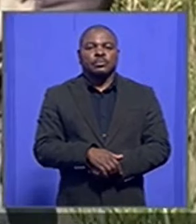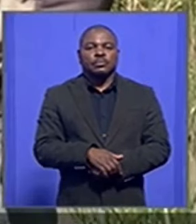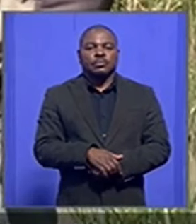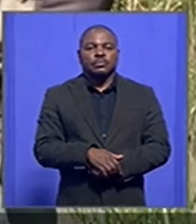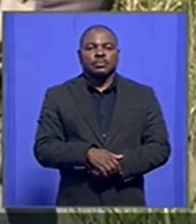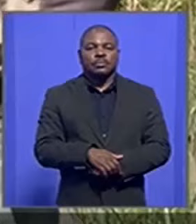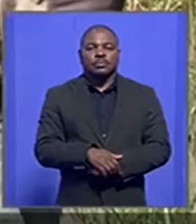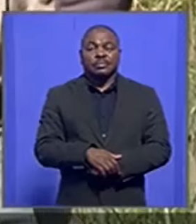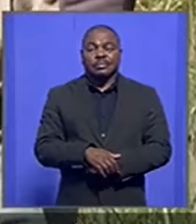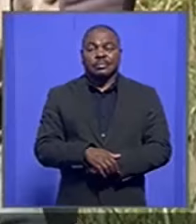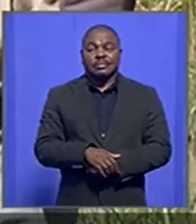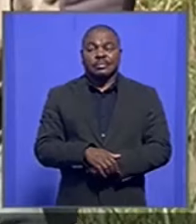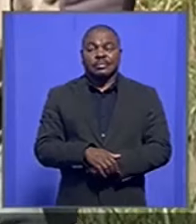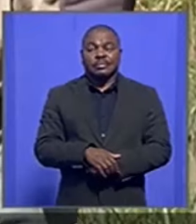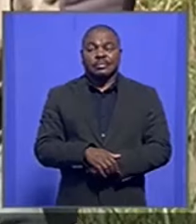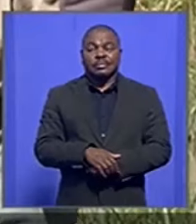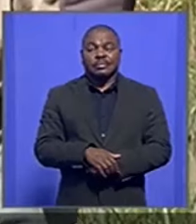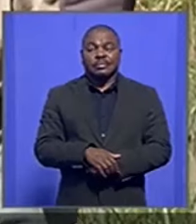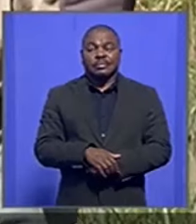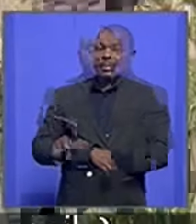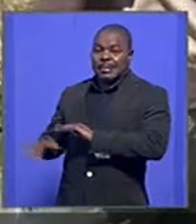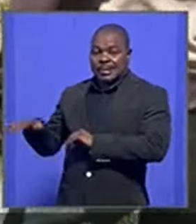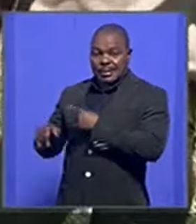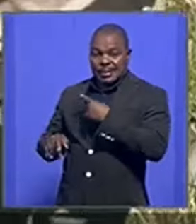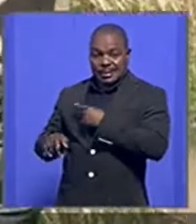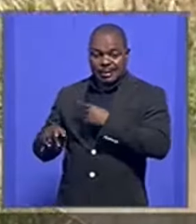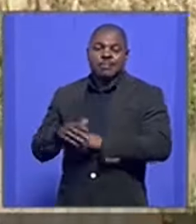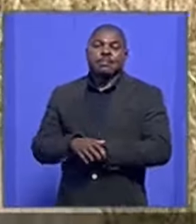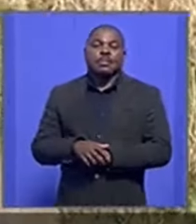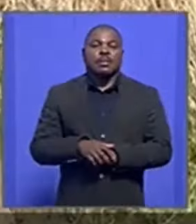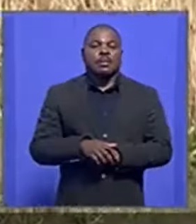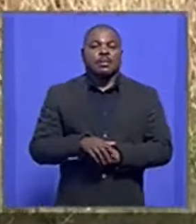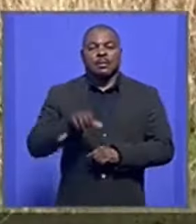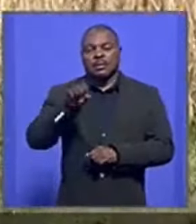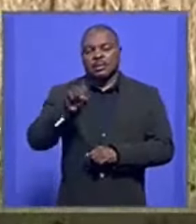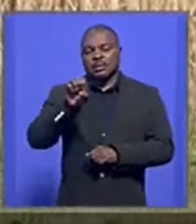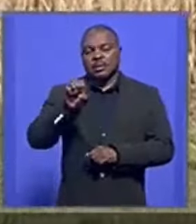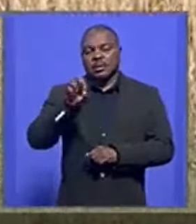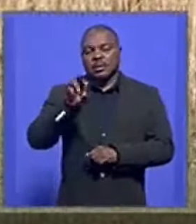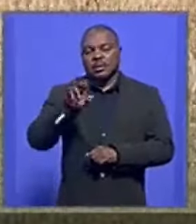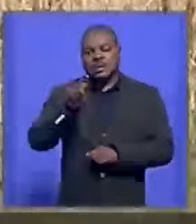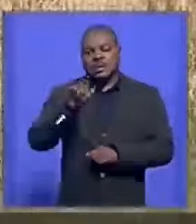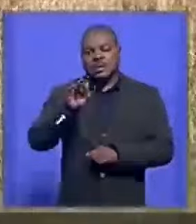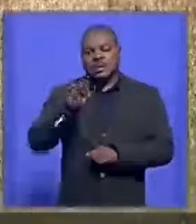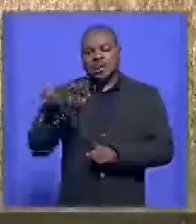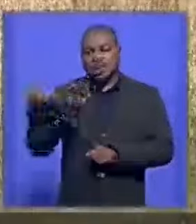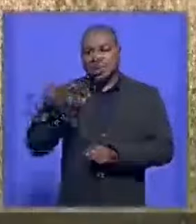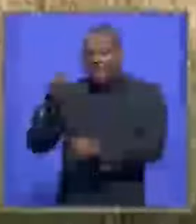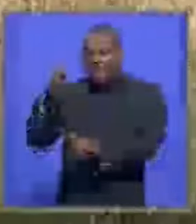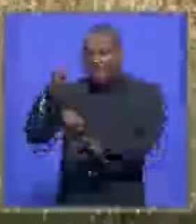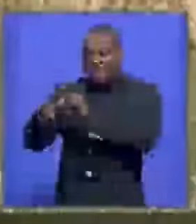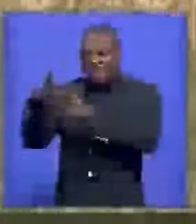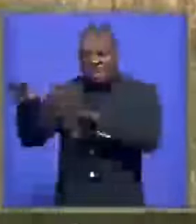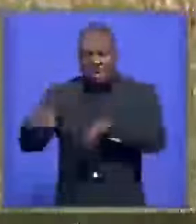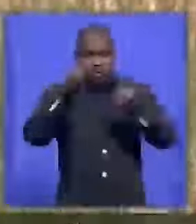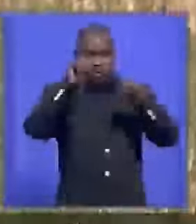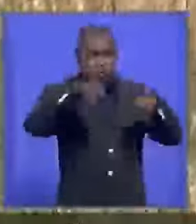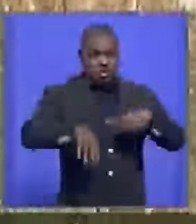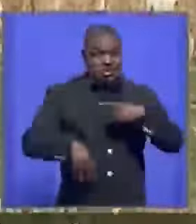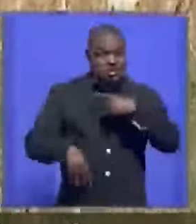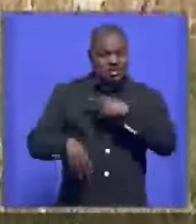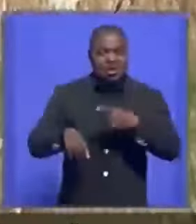Le ke lefelo la tiragalo le go begwang fa Serei a ne a latlhela setopo sa moswi seo o neng a